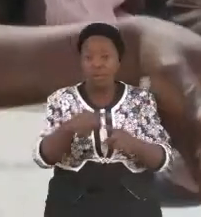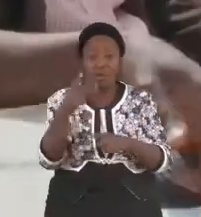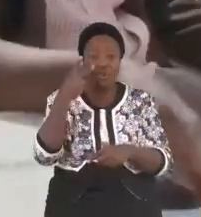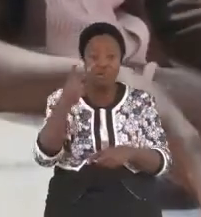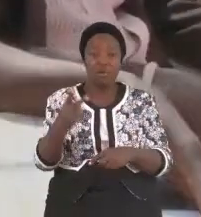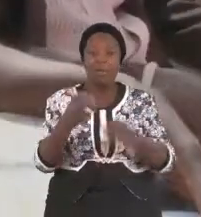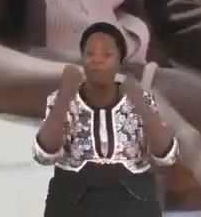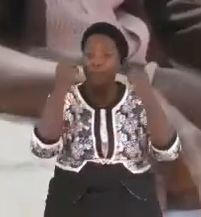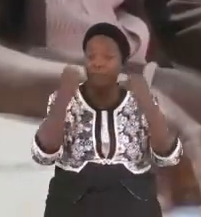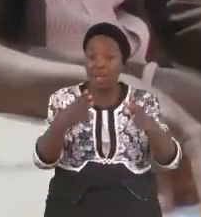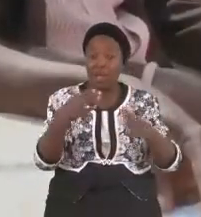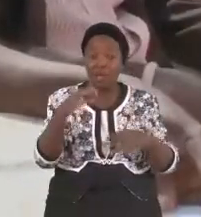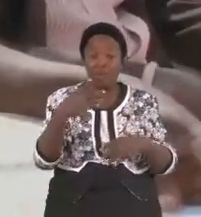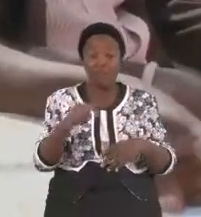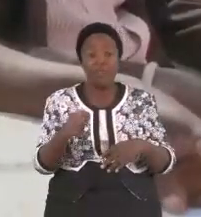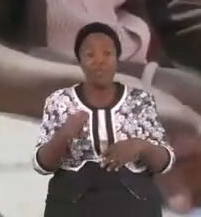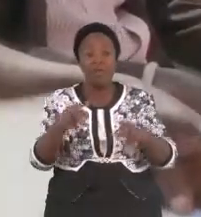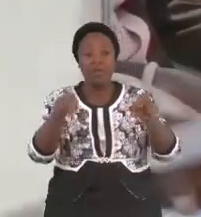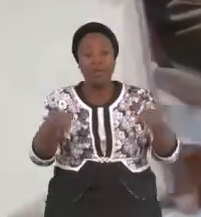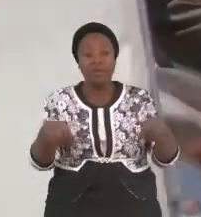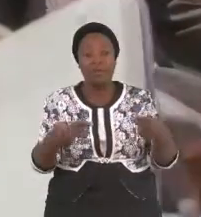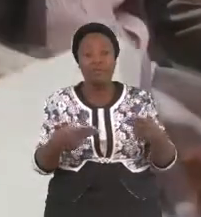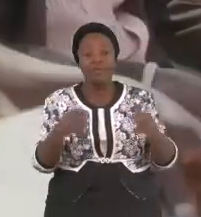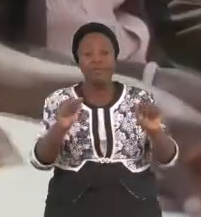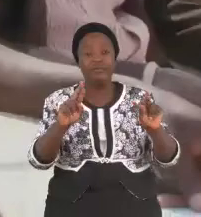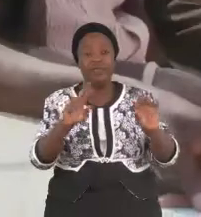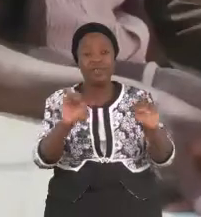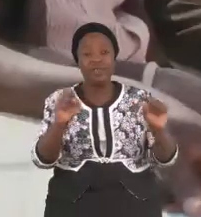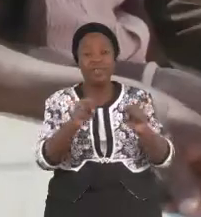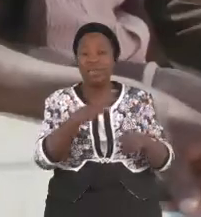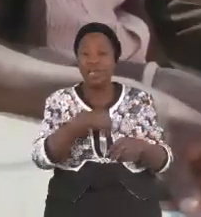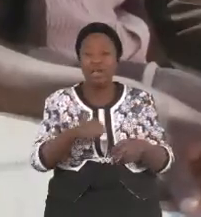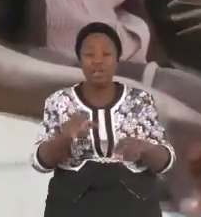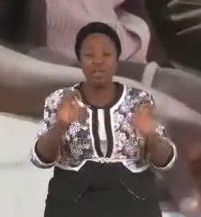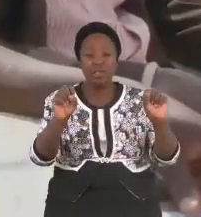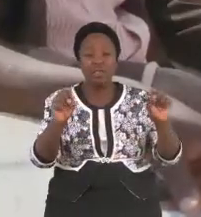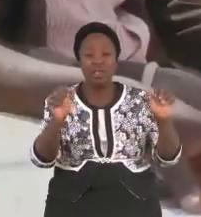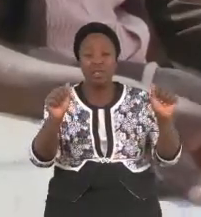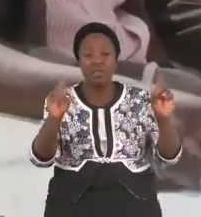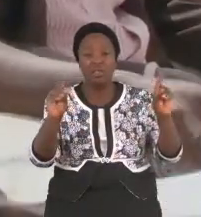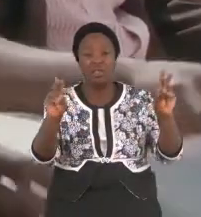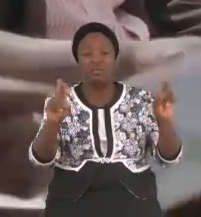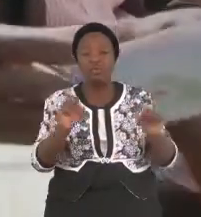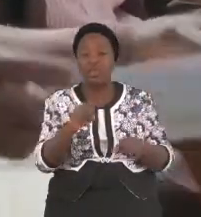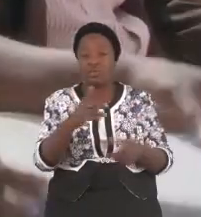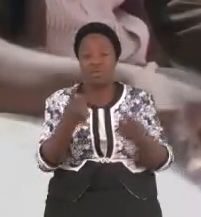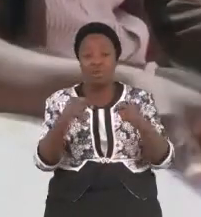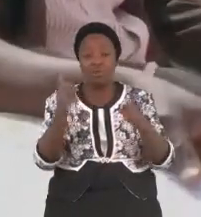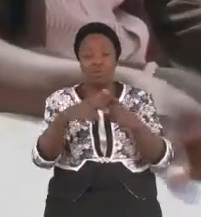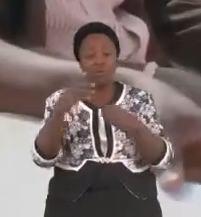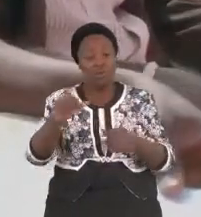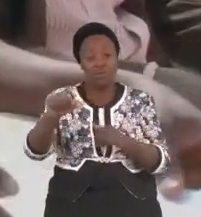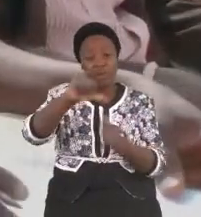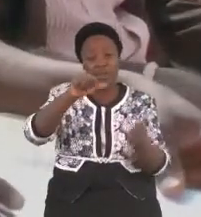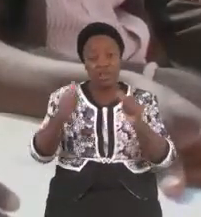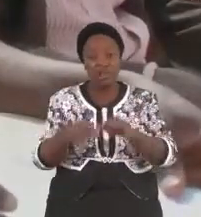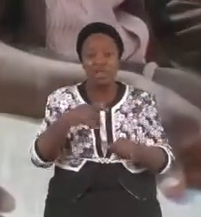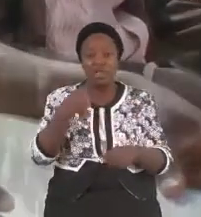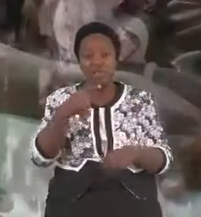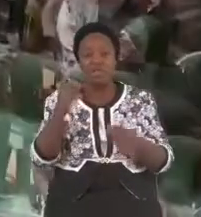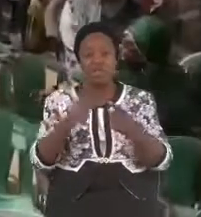the Pharisees and Sadducees come to his baptism, he said unto them,